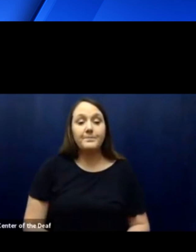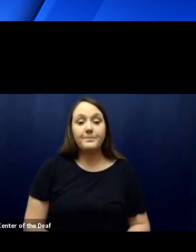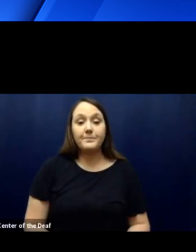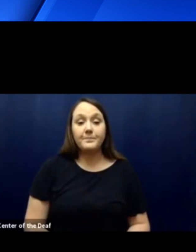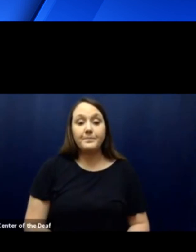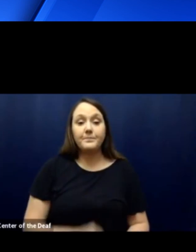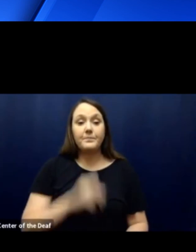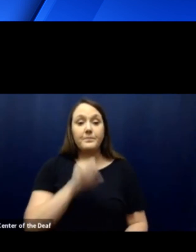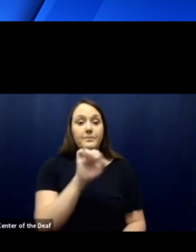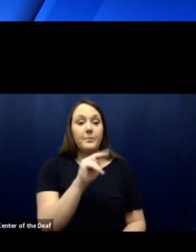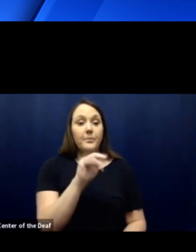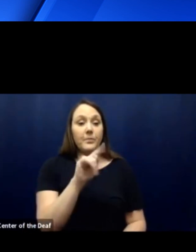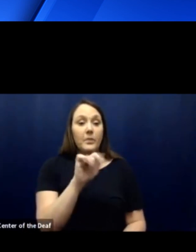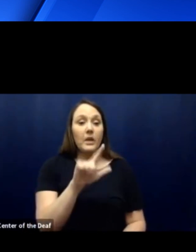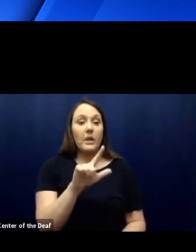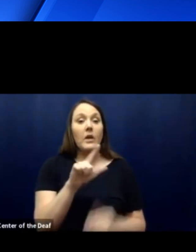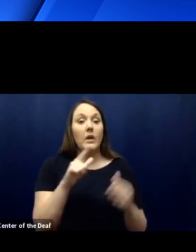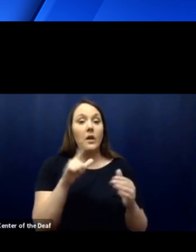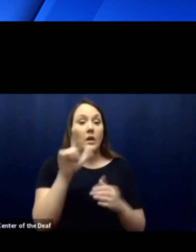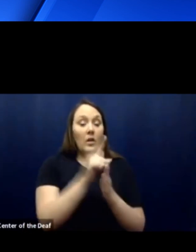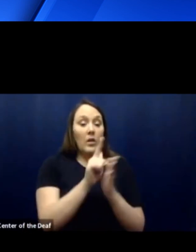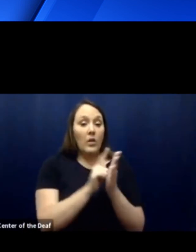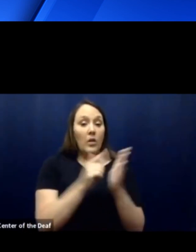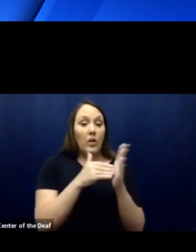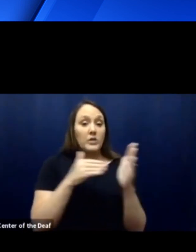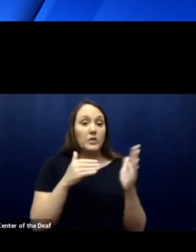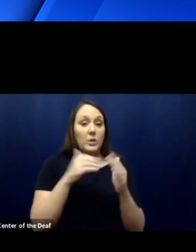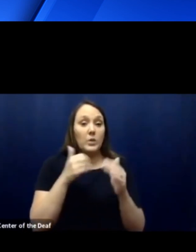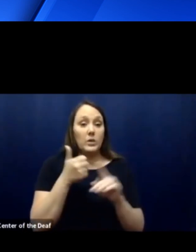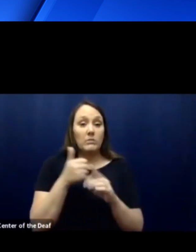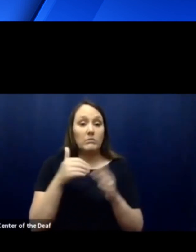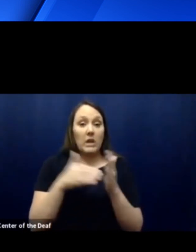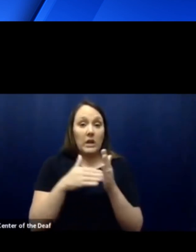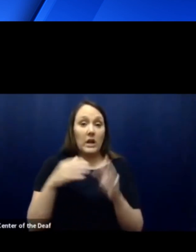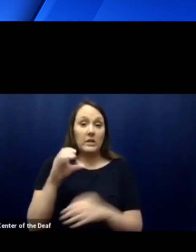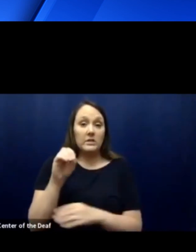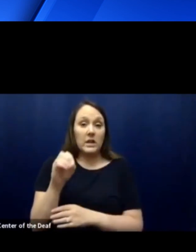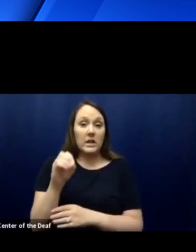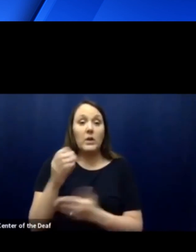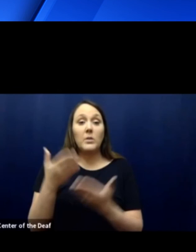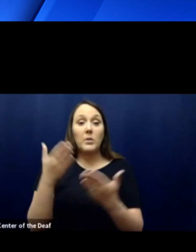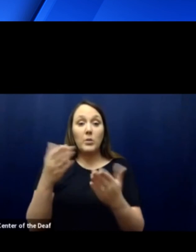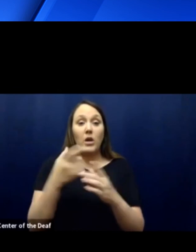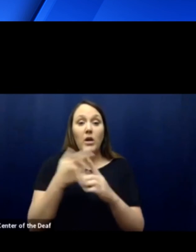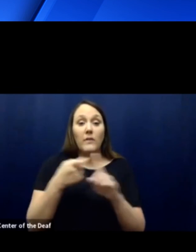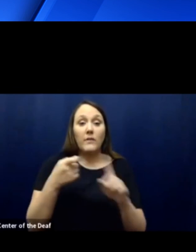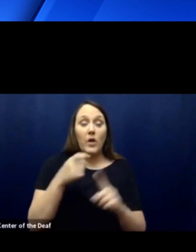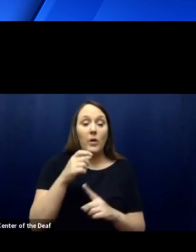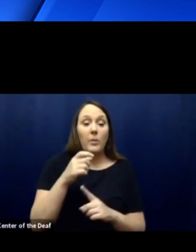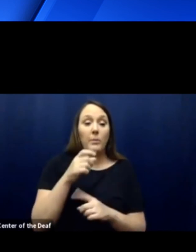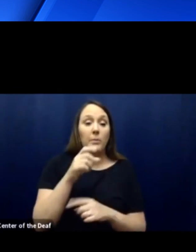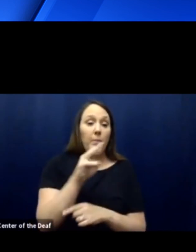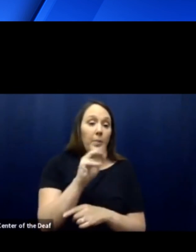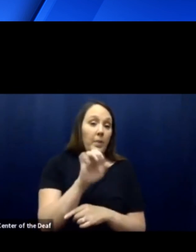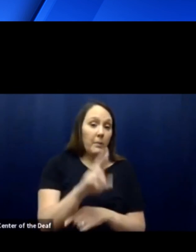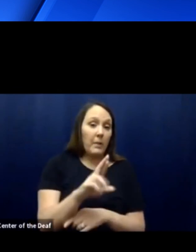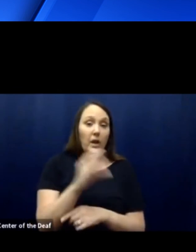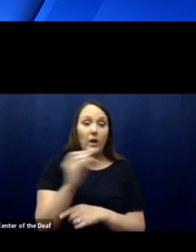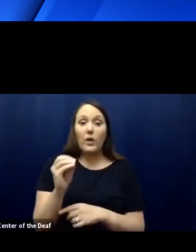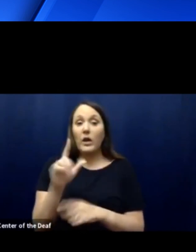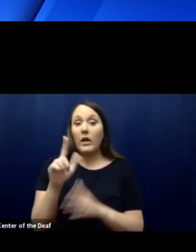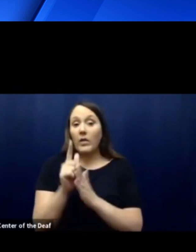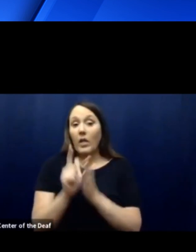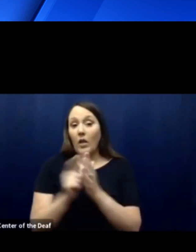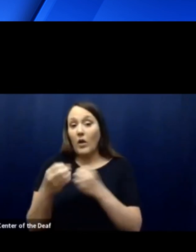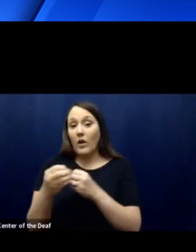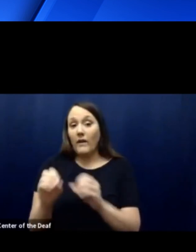Vincent with the Sentinel, lawsuits against the county have been repeatedly brought up by both the mayor and the law director's office during Board of Health meetings.